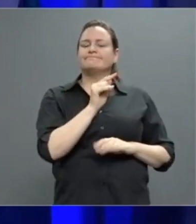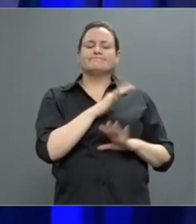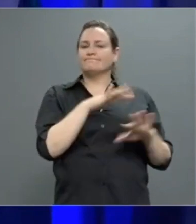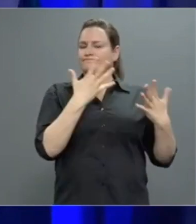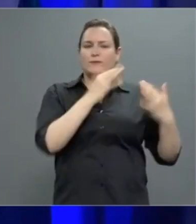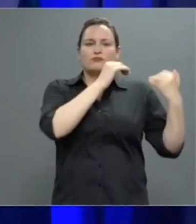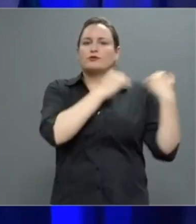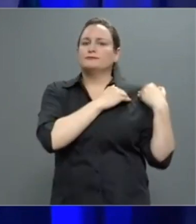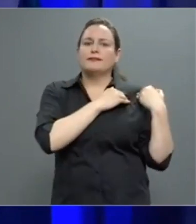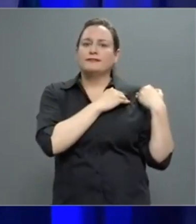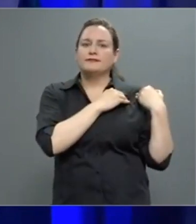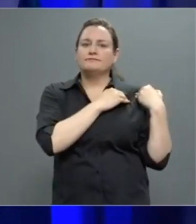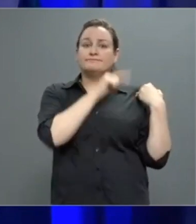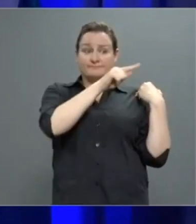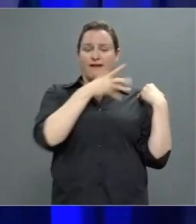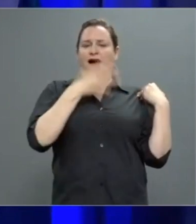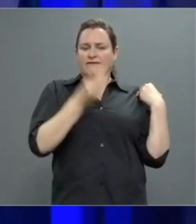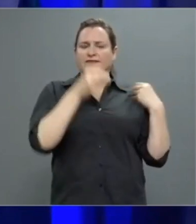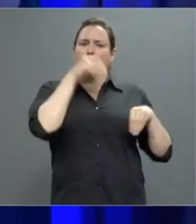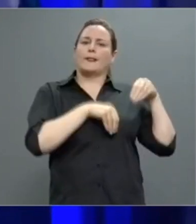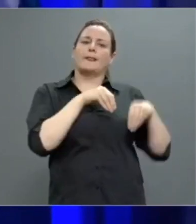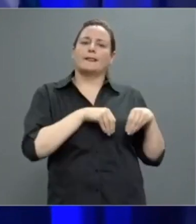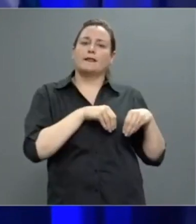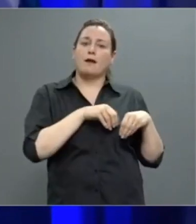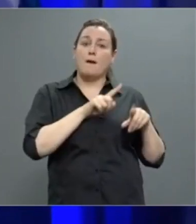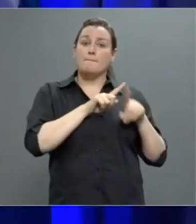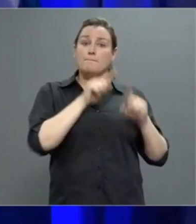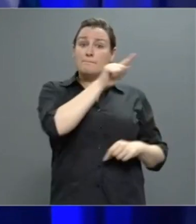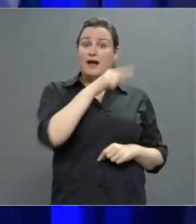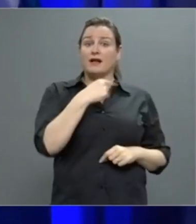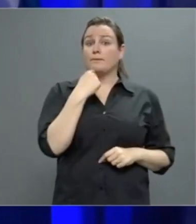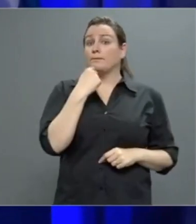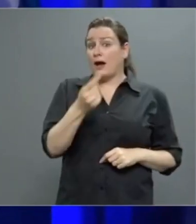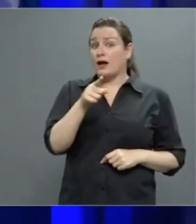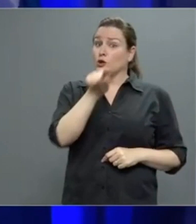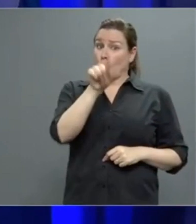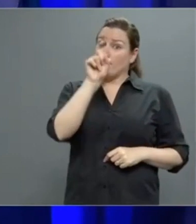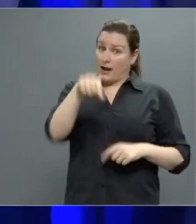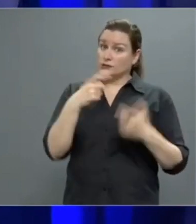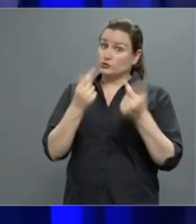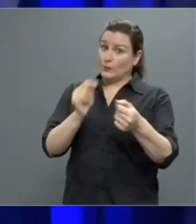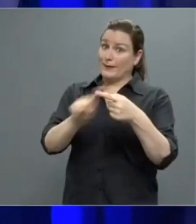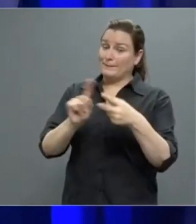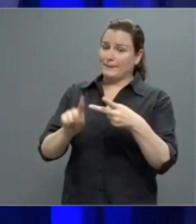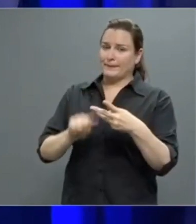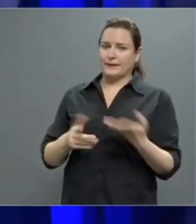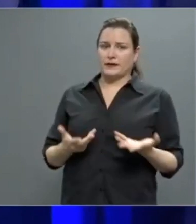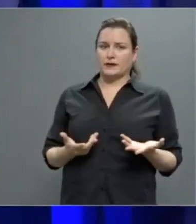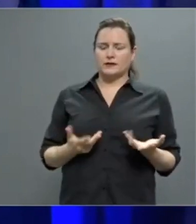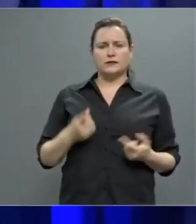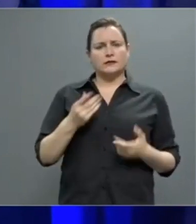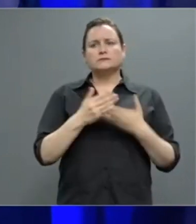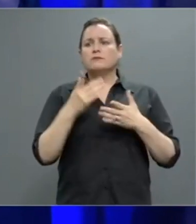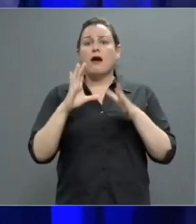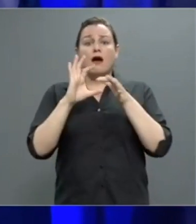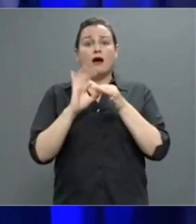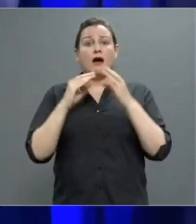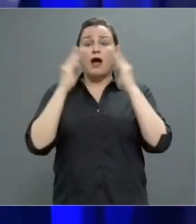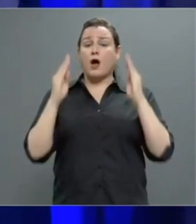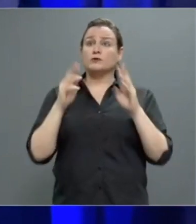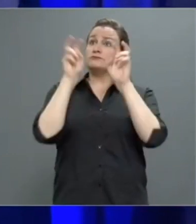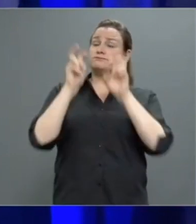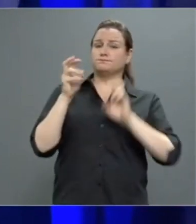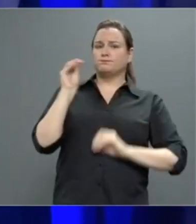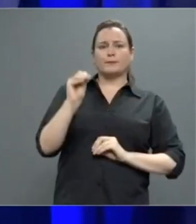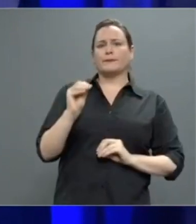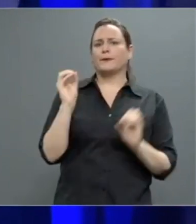absolutely hell-bent on telling you what to do. People don't have electricity in their homes because government insists